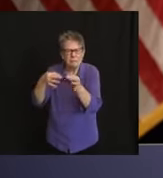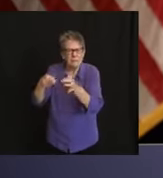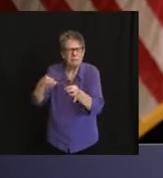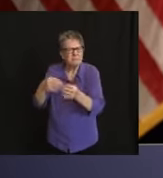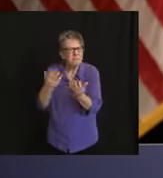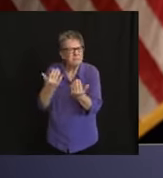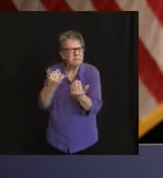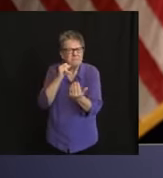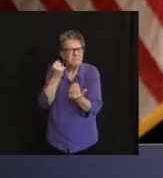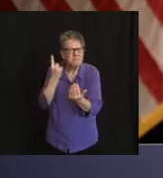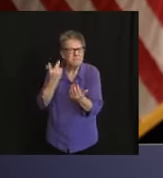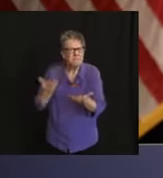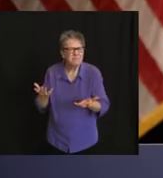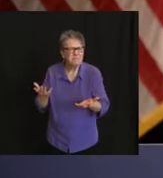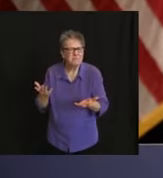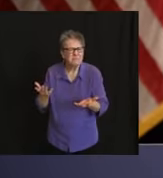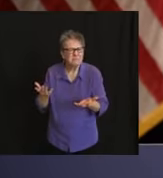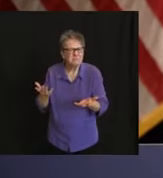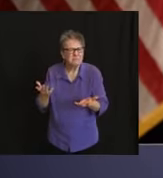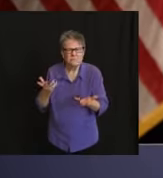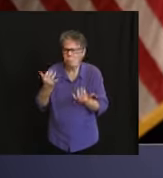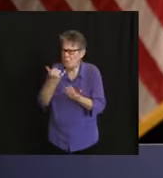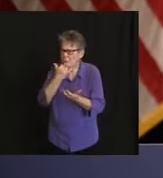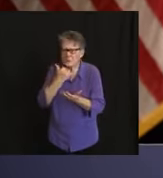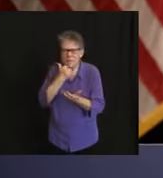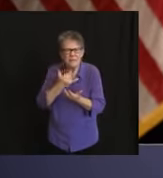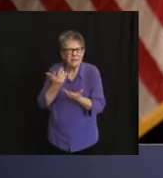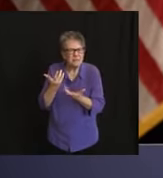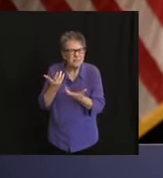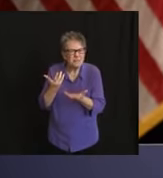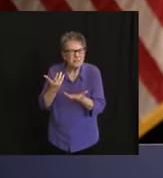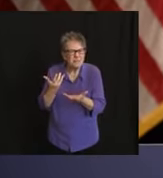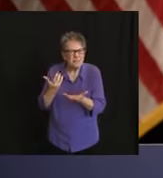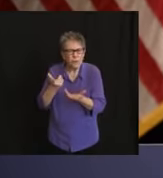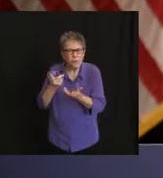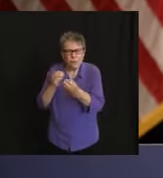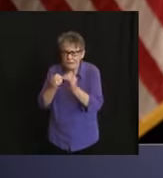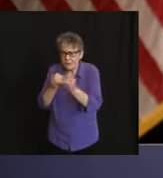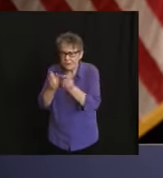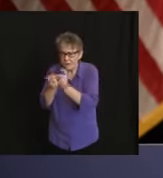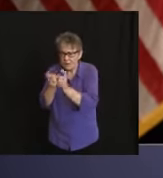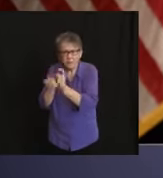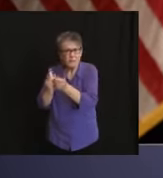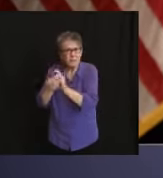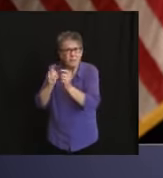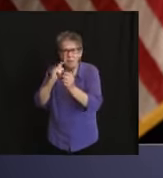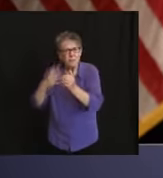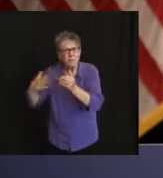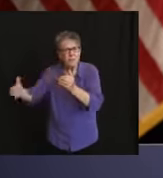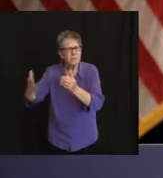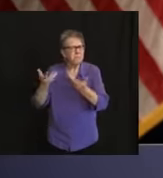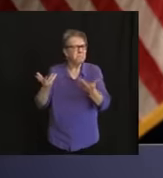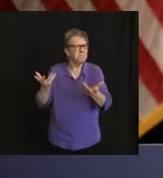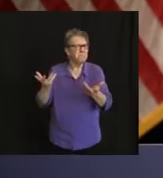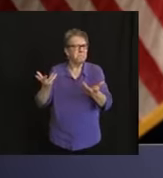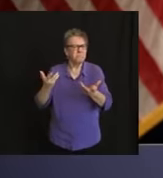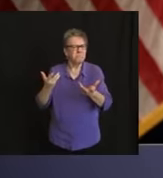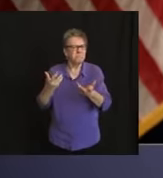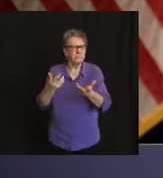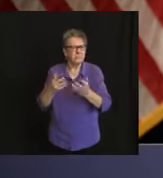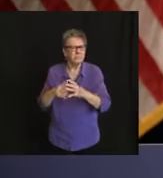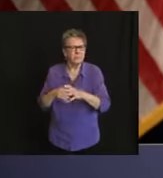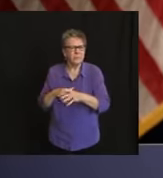forward? Curious also if you are separately counting long-term care staff members who tested positive for COVID. And real quick,